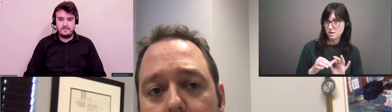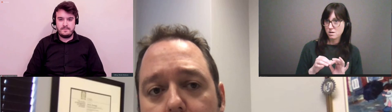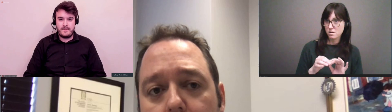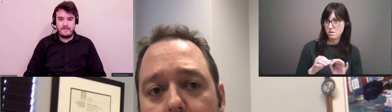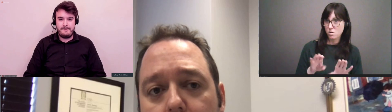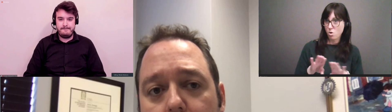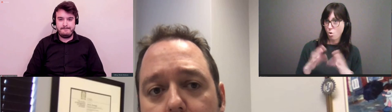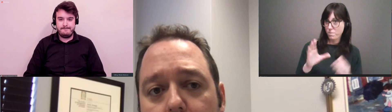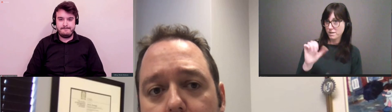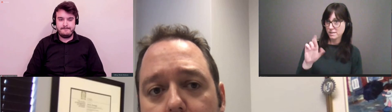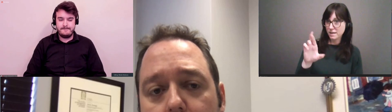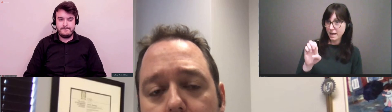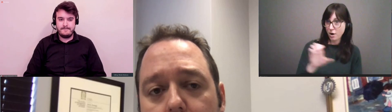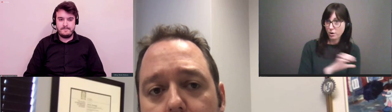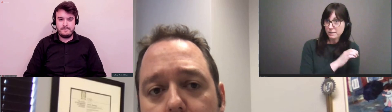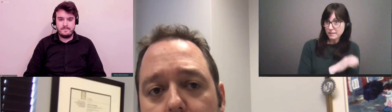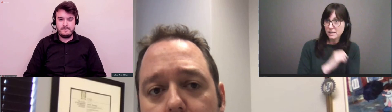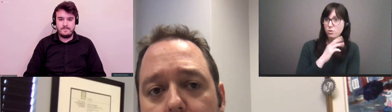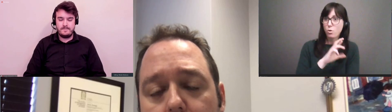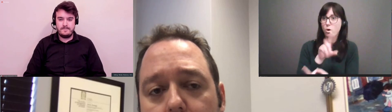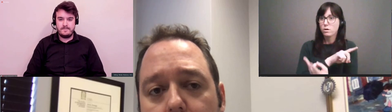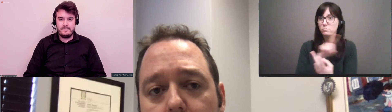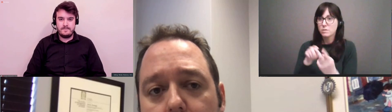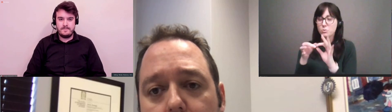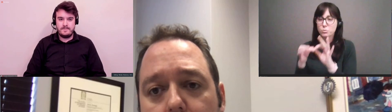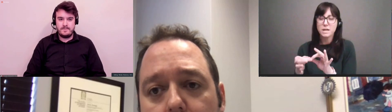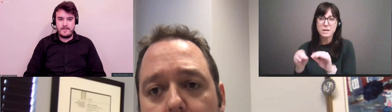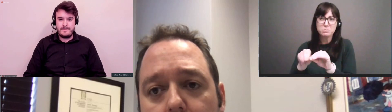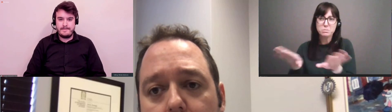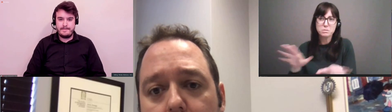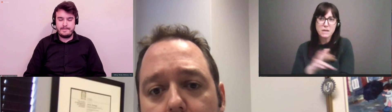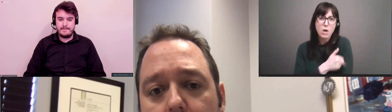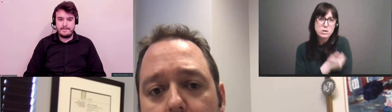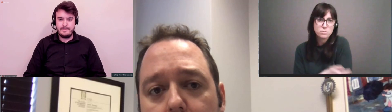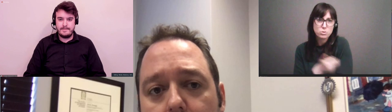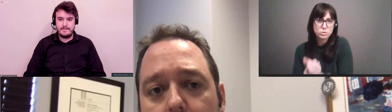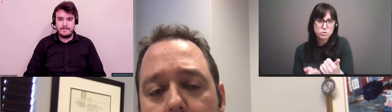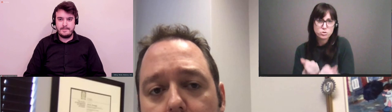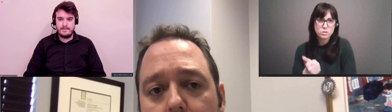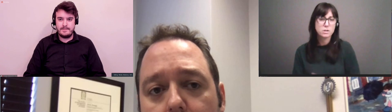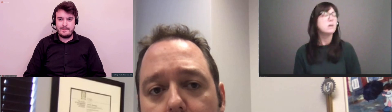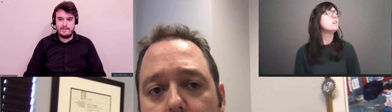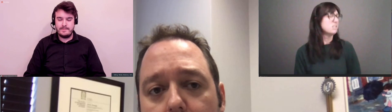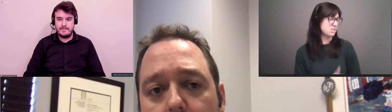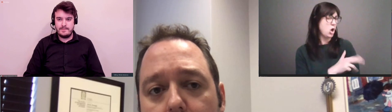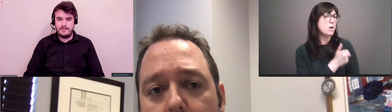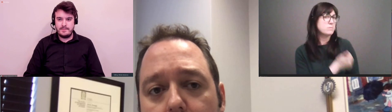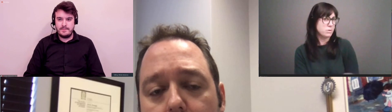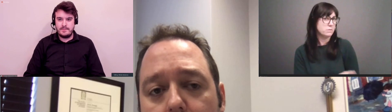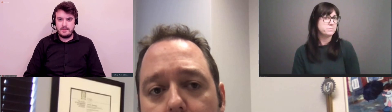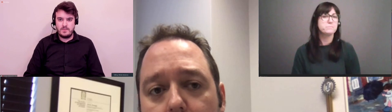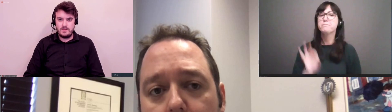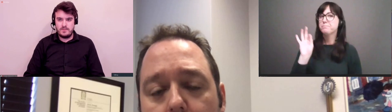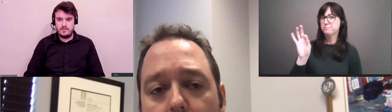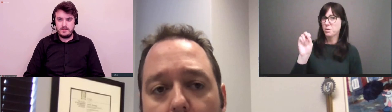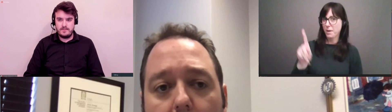of the care clinic, or is this specific to an outbreak at Montfort Hospital? It's about the outbreaking in the Montfort Hospital. Okay, thank